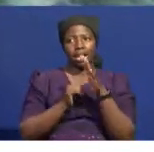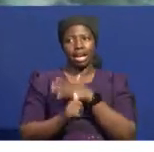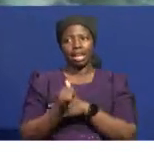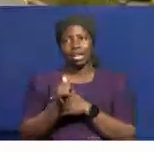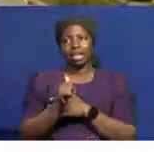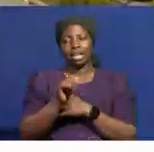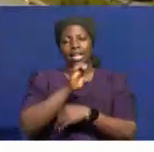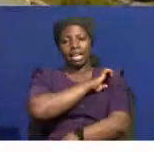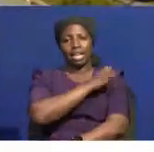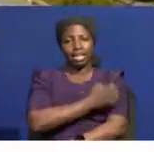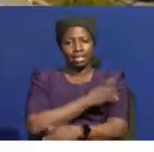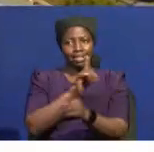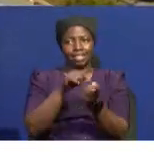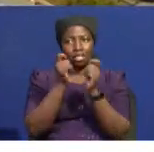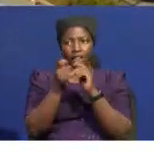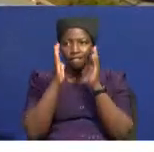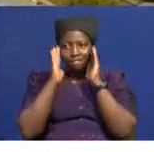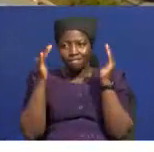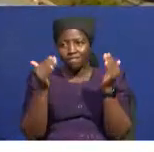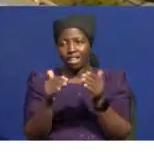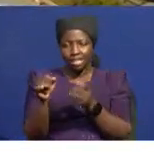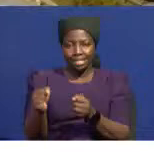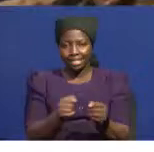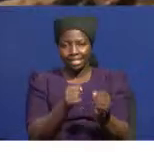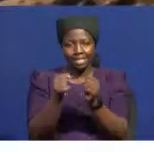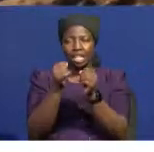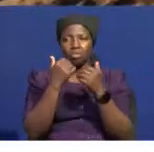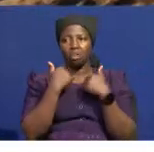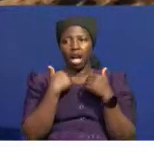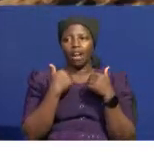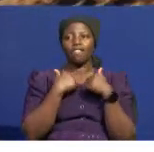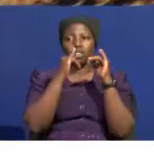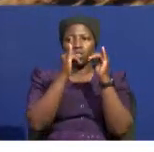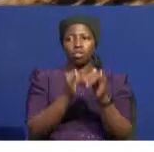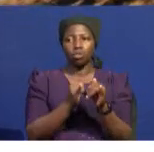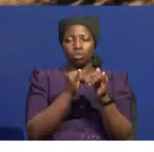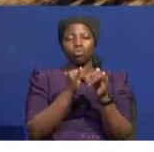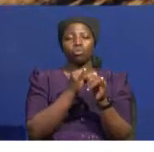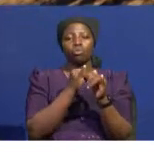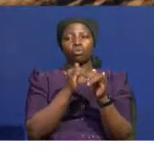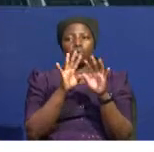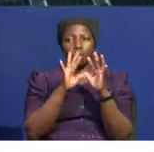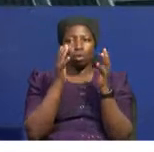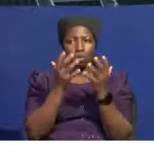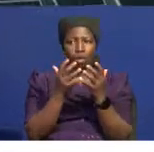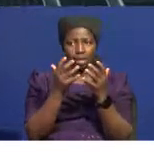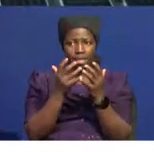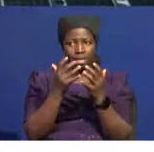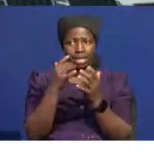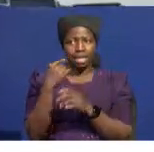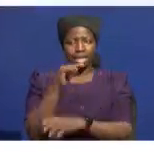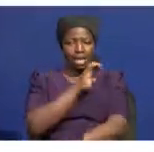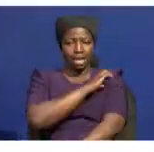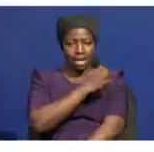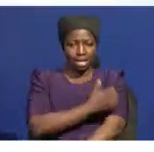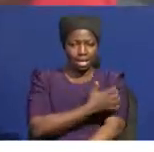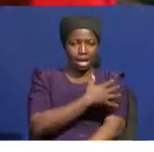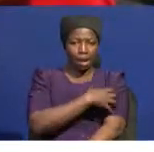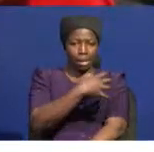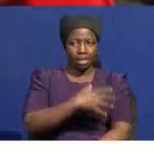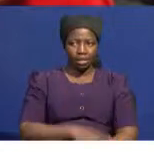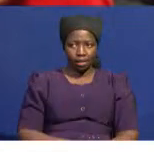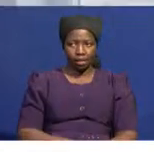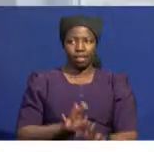Transition, focused on strategies to triple new global renewable capacity. The world is lagging behind in